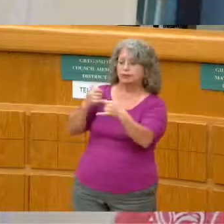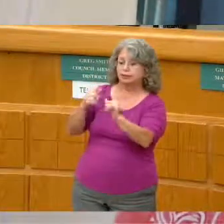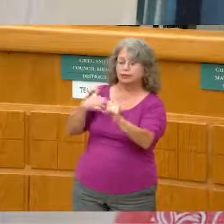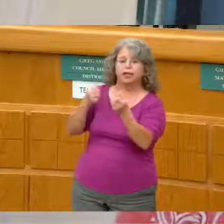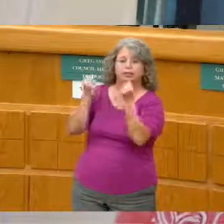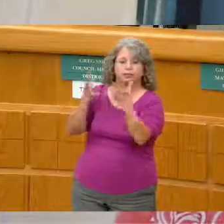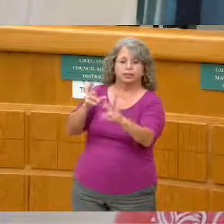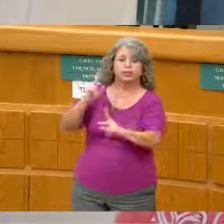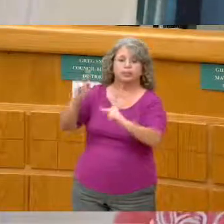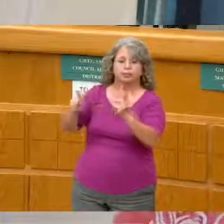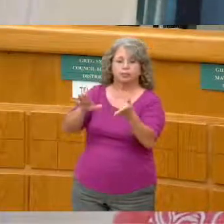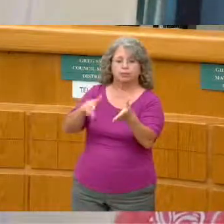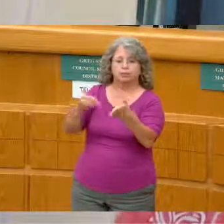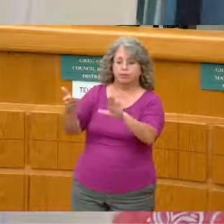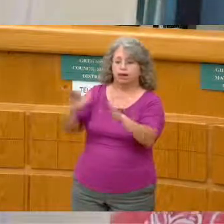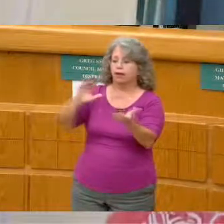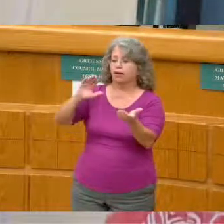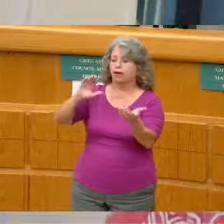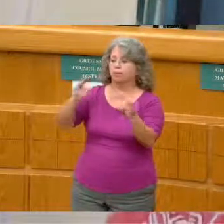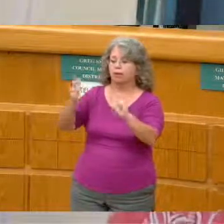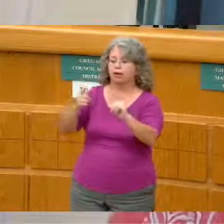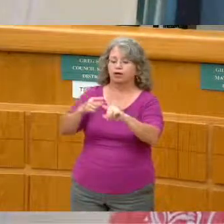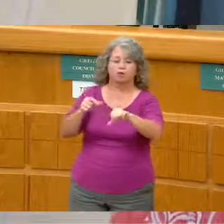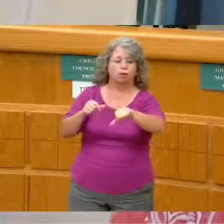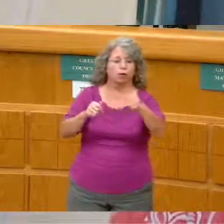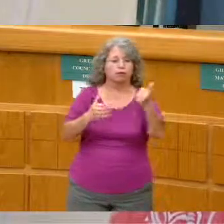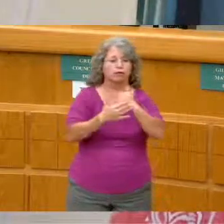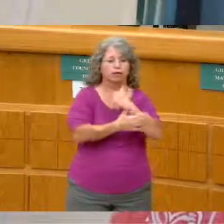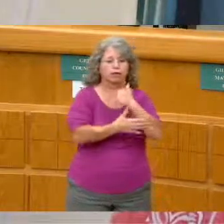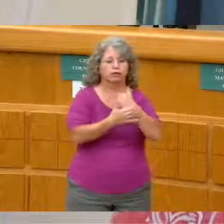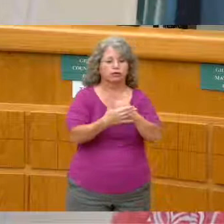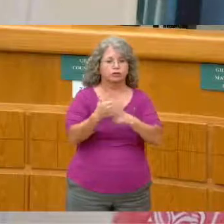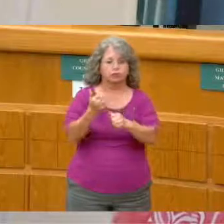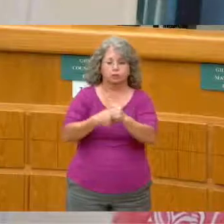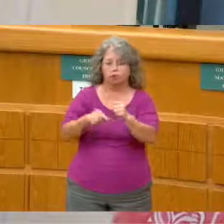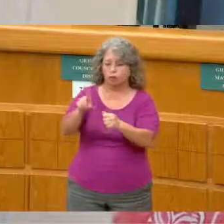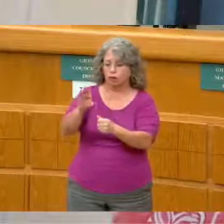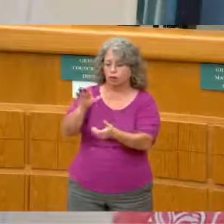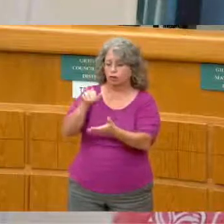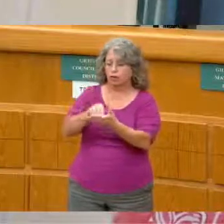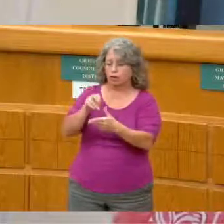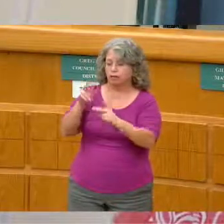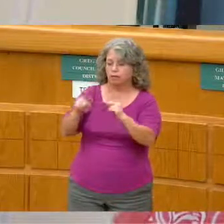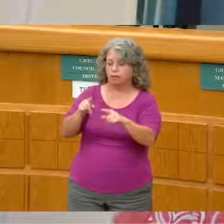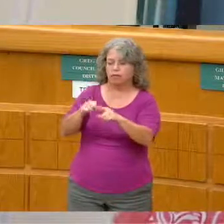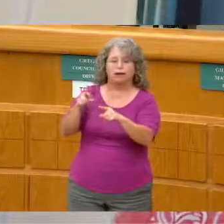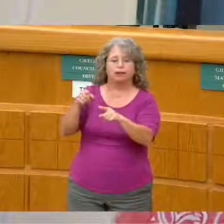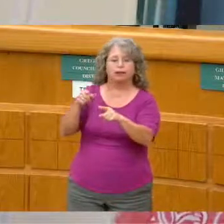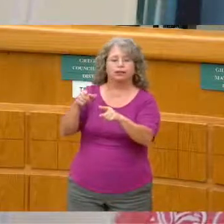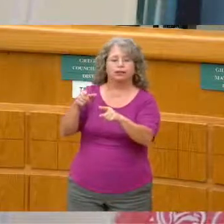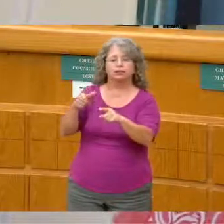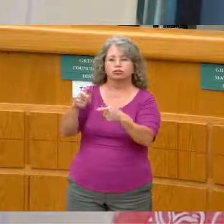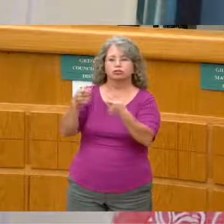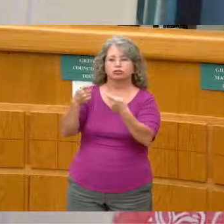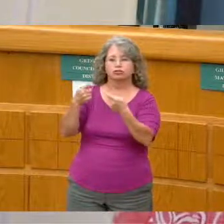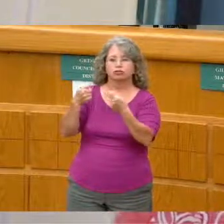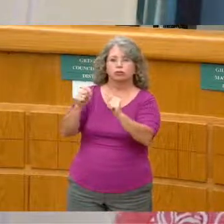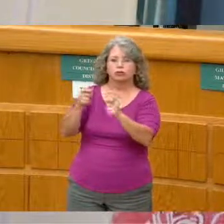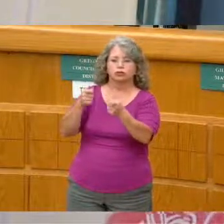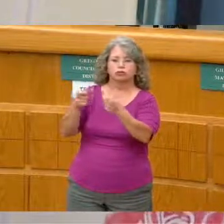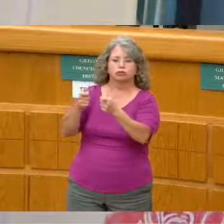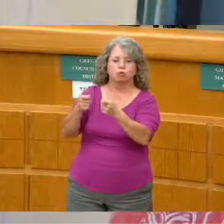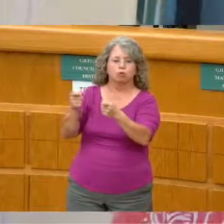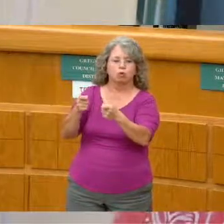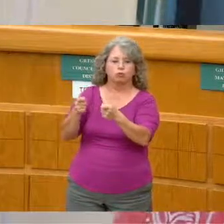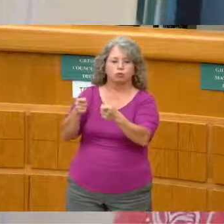they're still having a large number of people die compared to other countries per capita, but they're just trying to control the